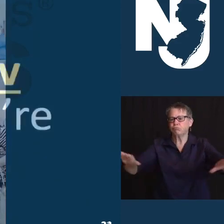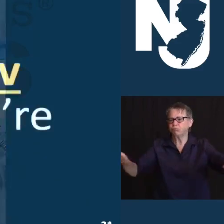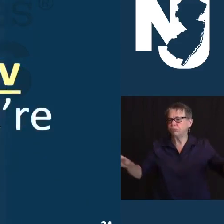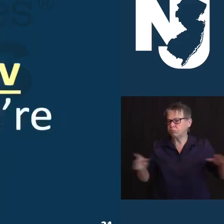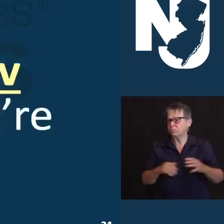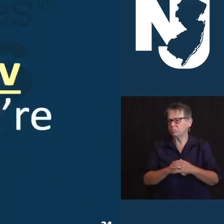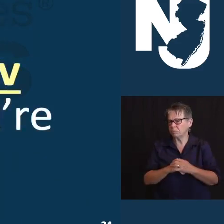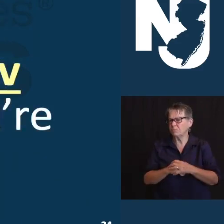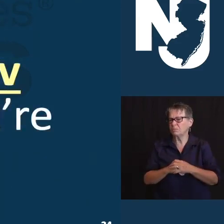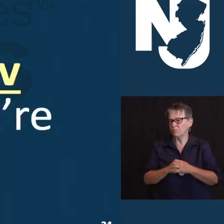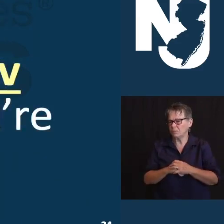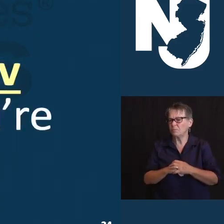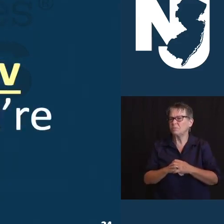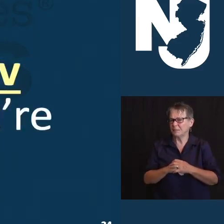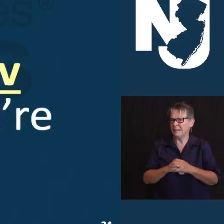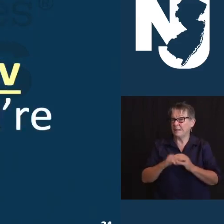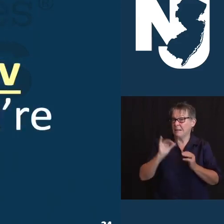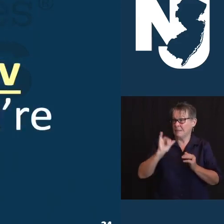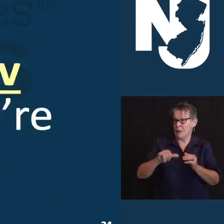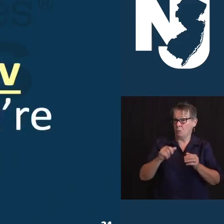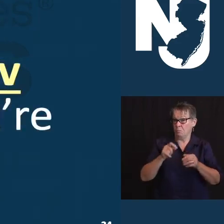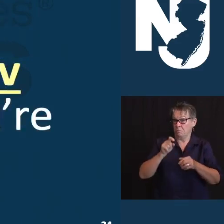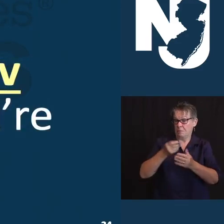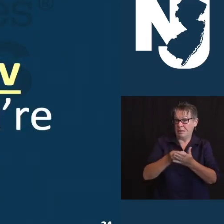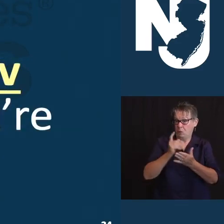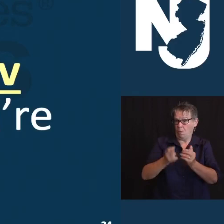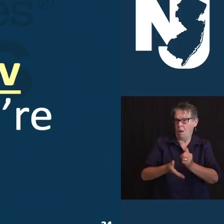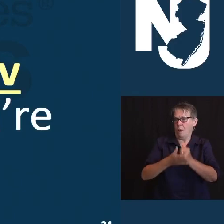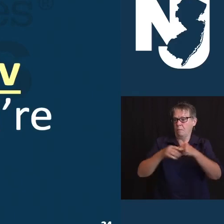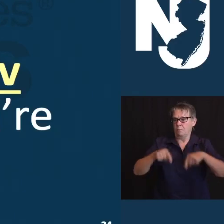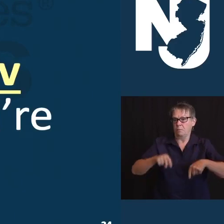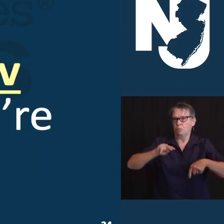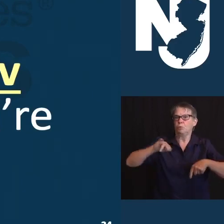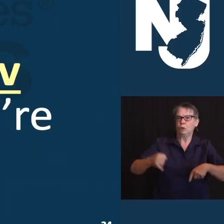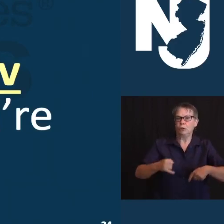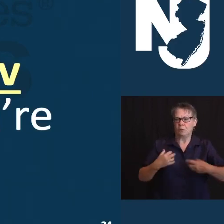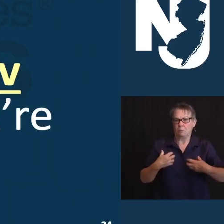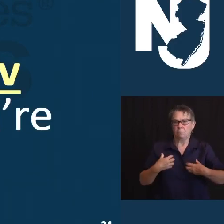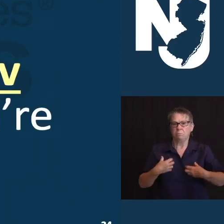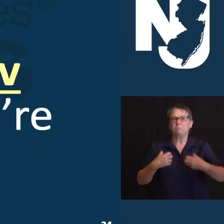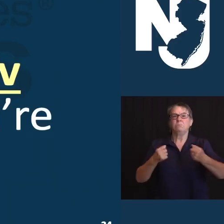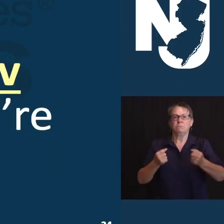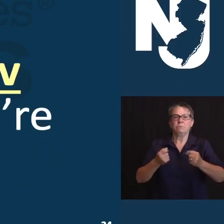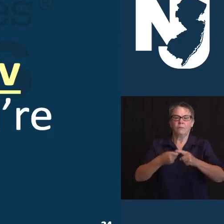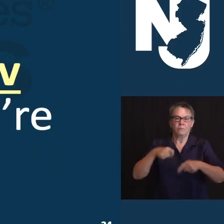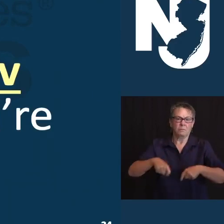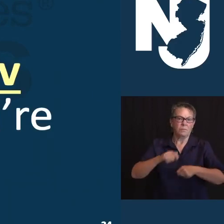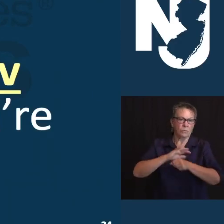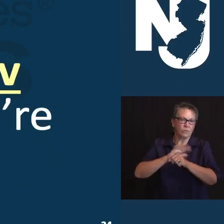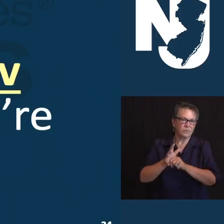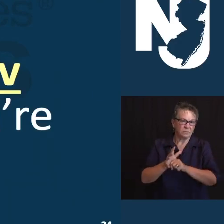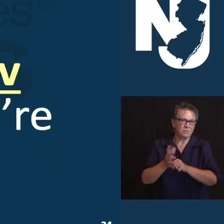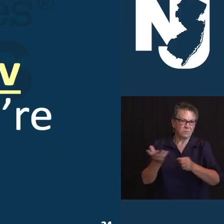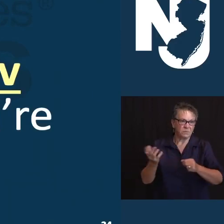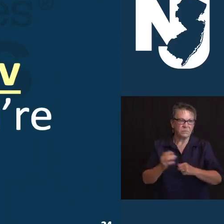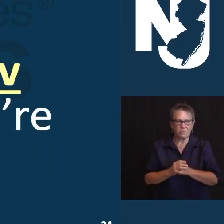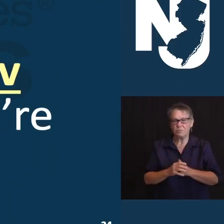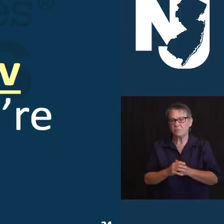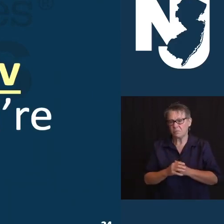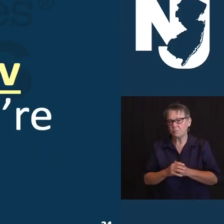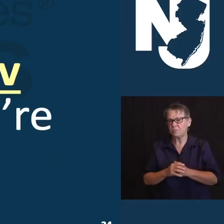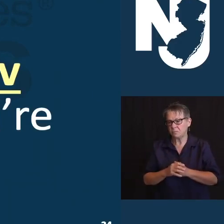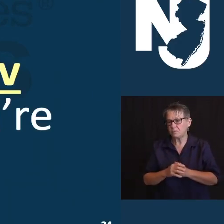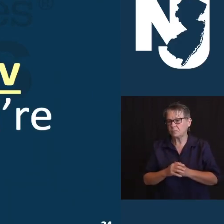we were undercounted dramatically in 2010. We cannot let that happen again. So if you've not yet done so, go